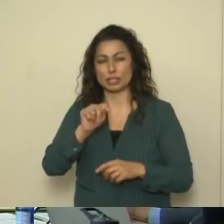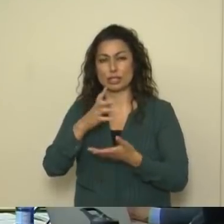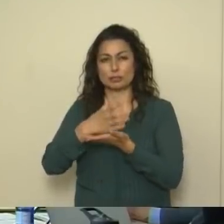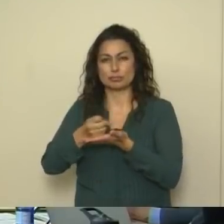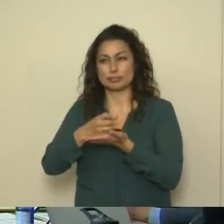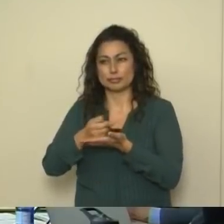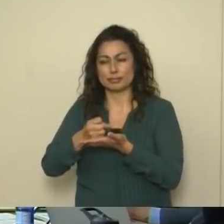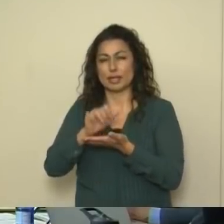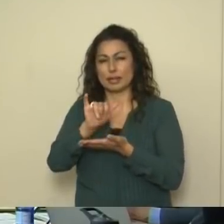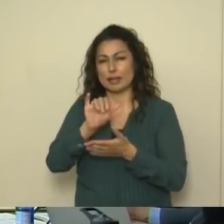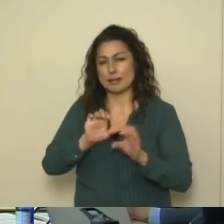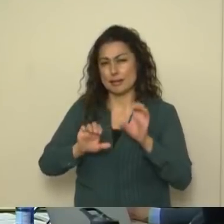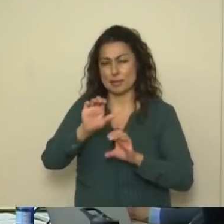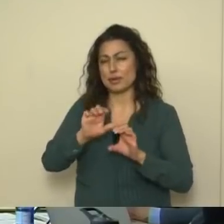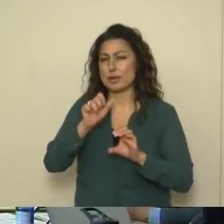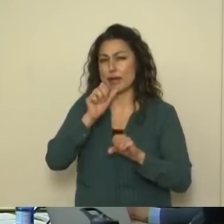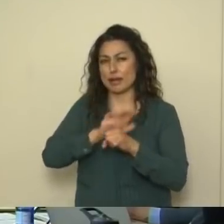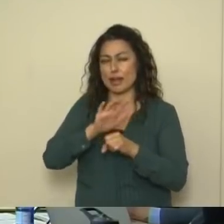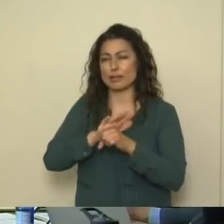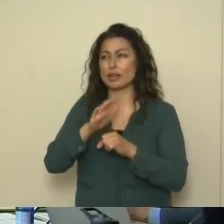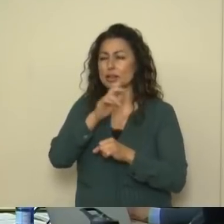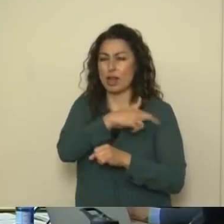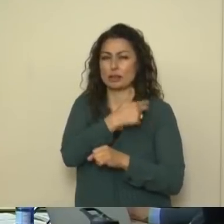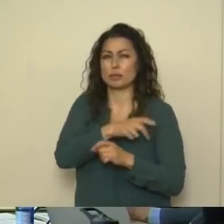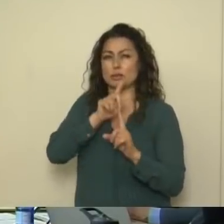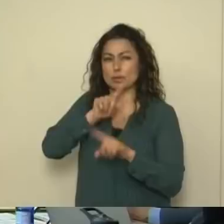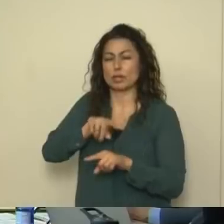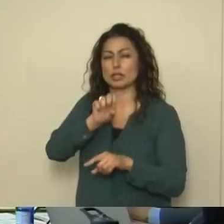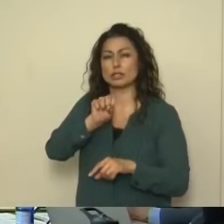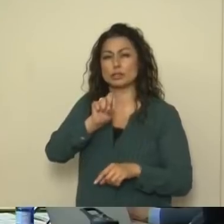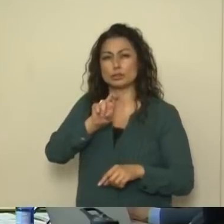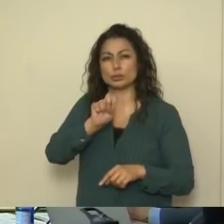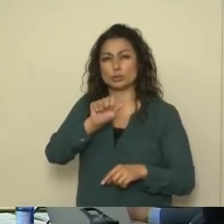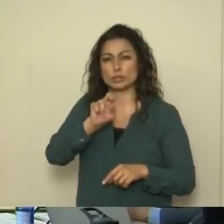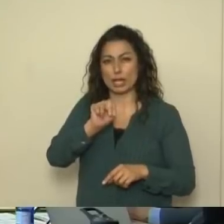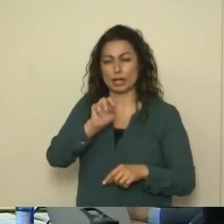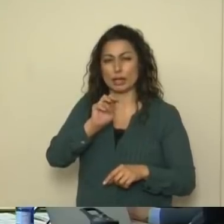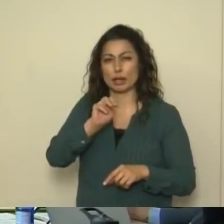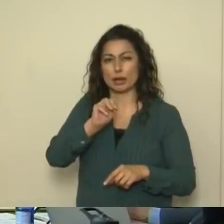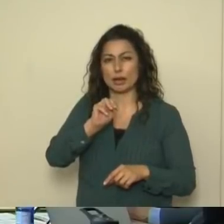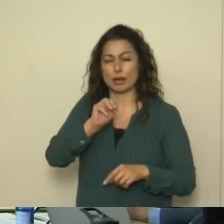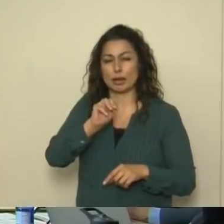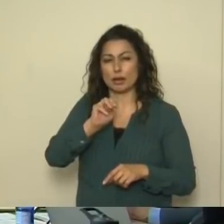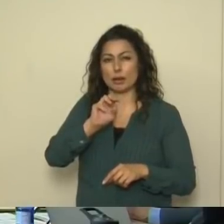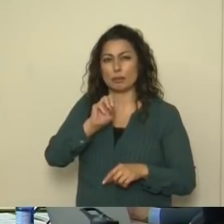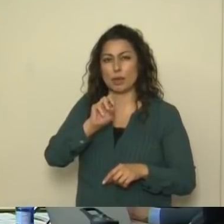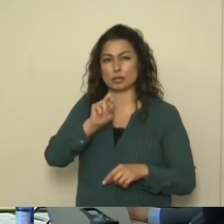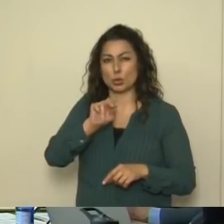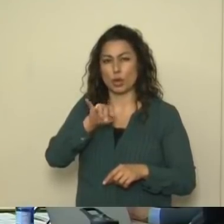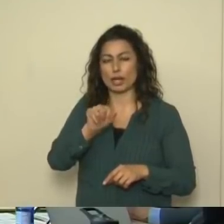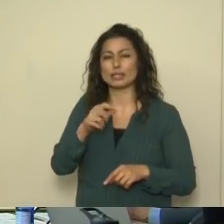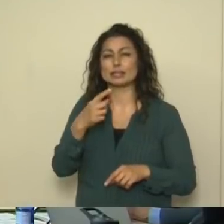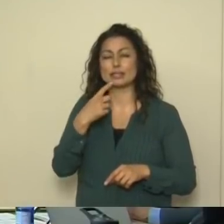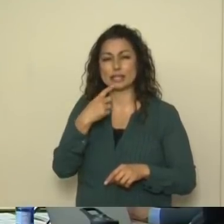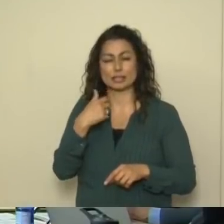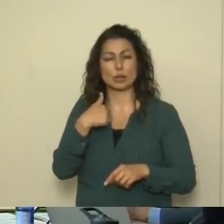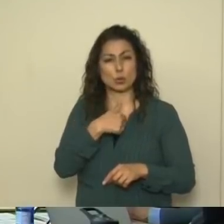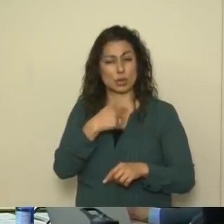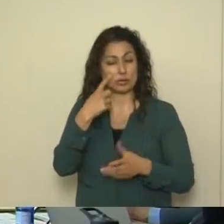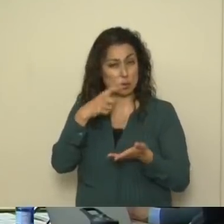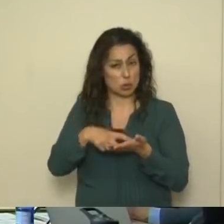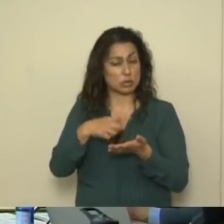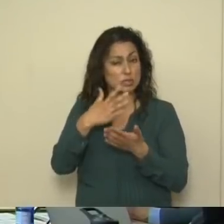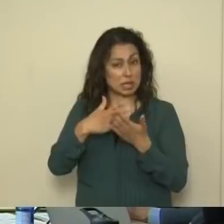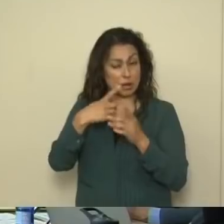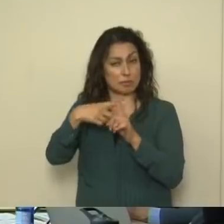hospital systems reported this week. Susan Montoya with the AP asked, testing has been a bright spot for New Mexico, but I'm wondering if the